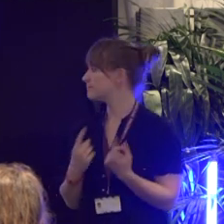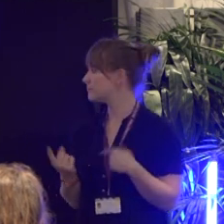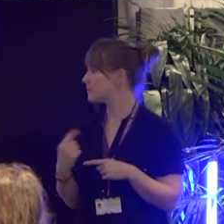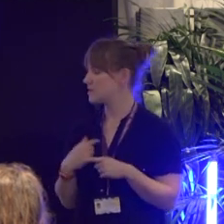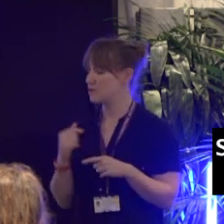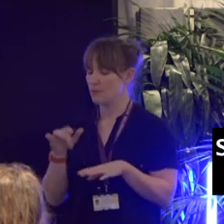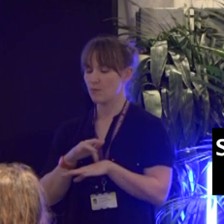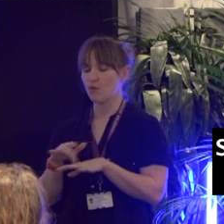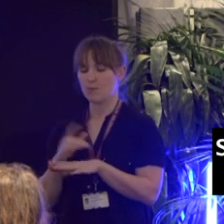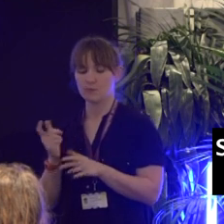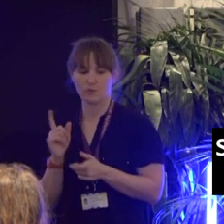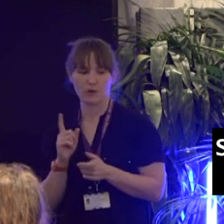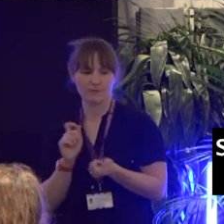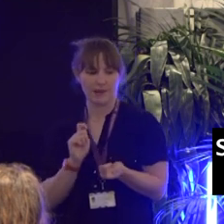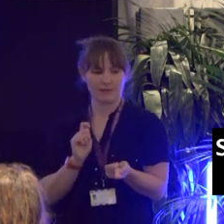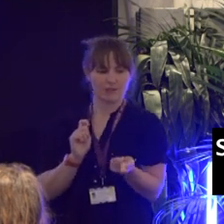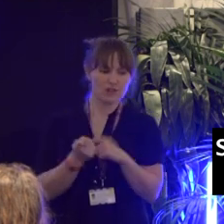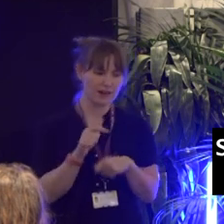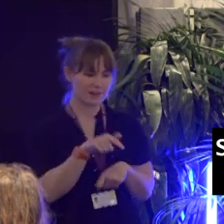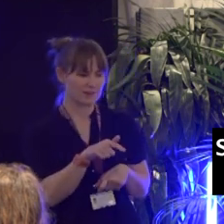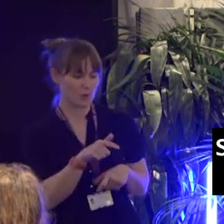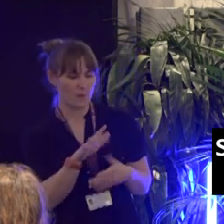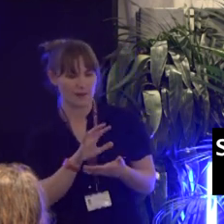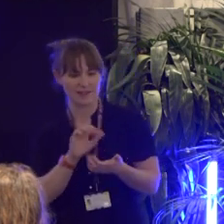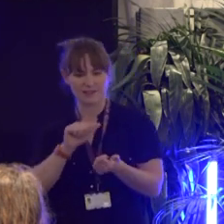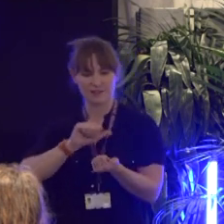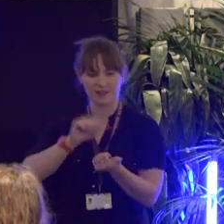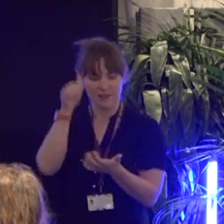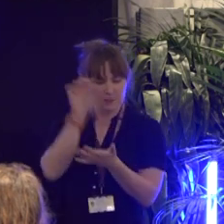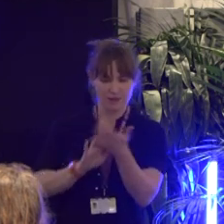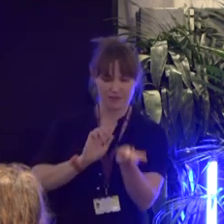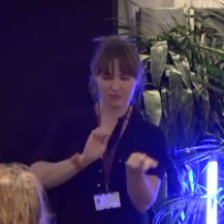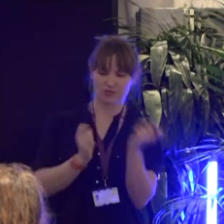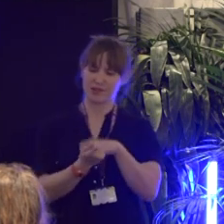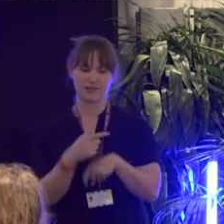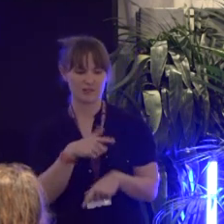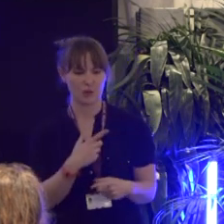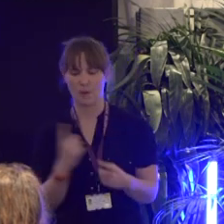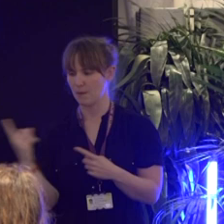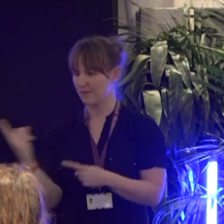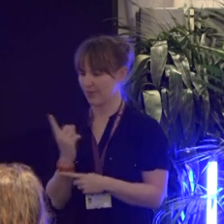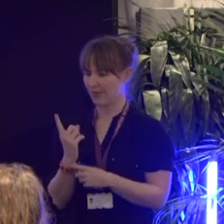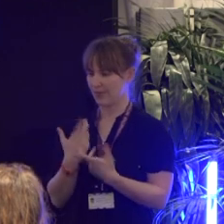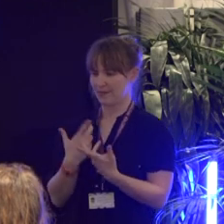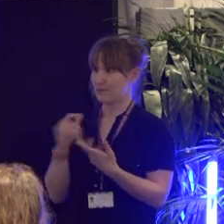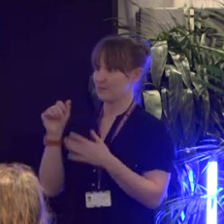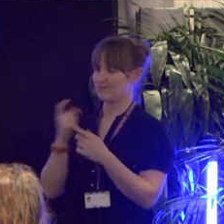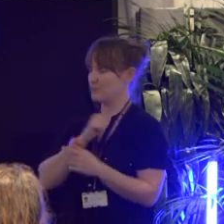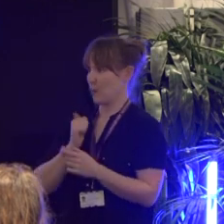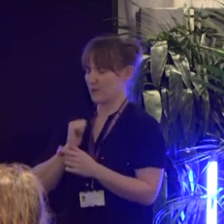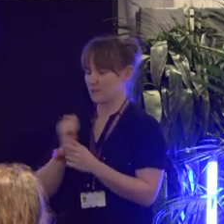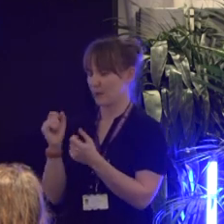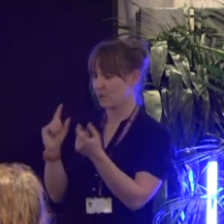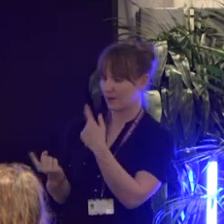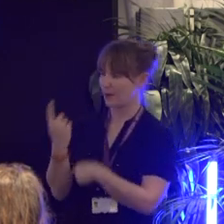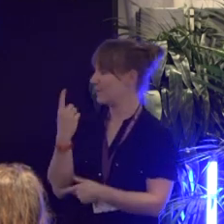kind of skew that or twist it or make it funny, make it an adventure. Like a shop or a university or a police station. I've